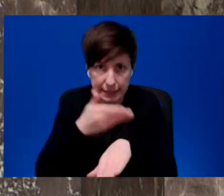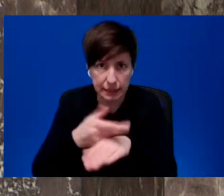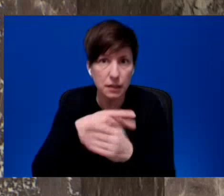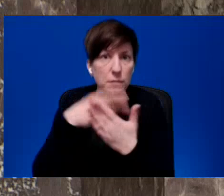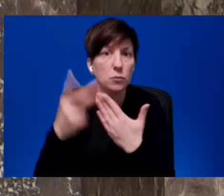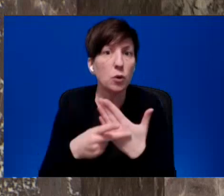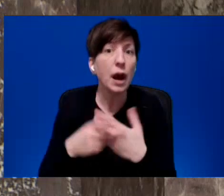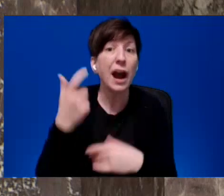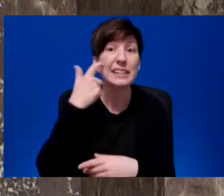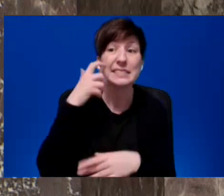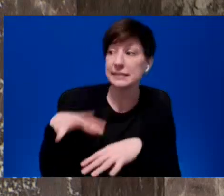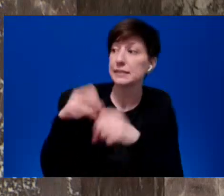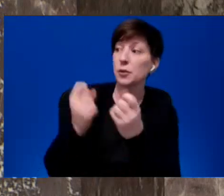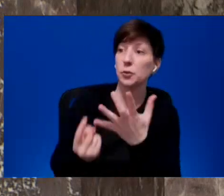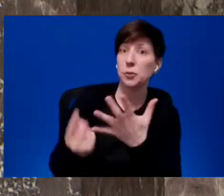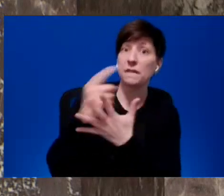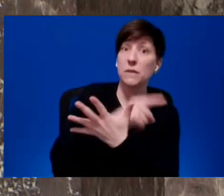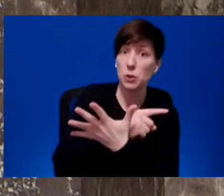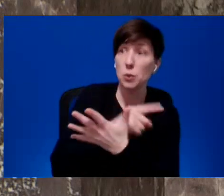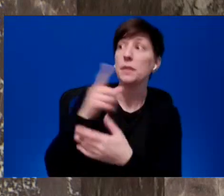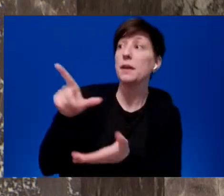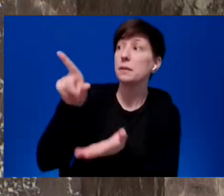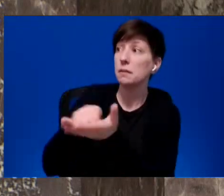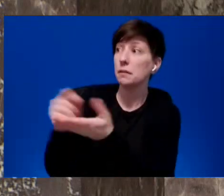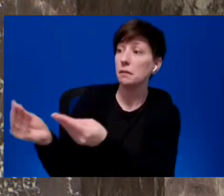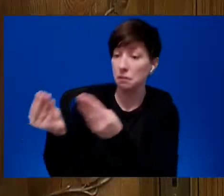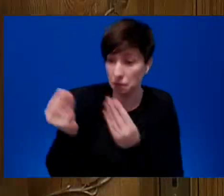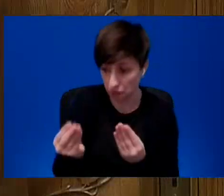we'll review it and make that information public.